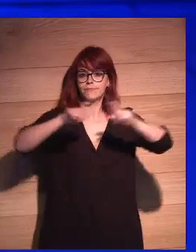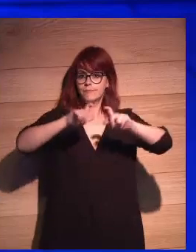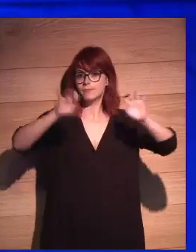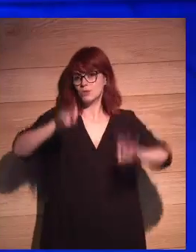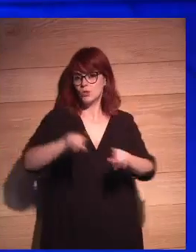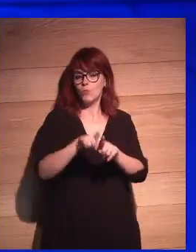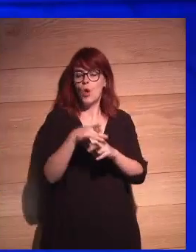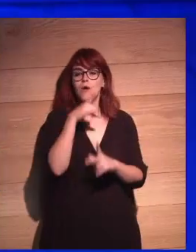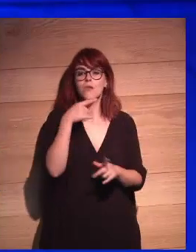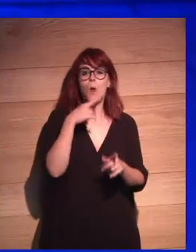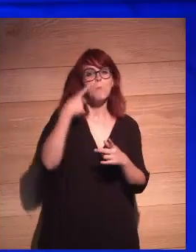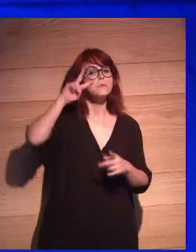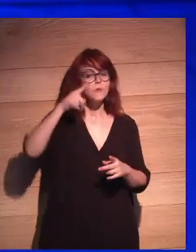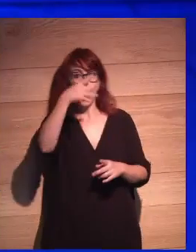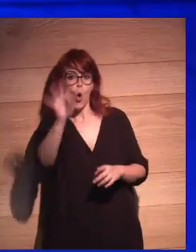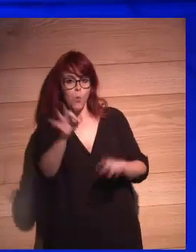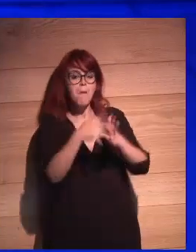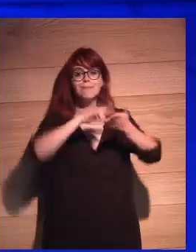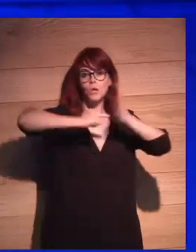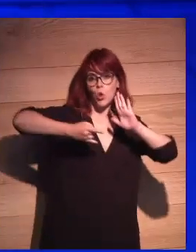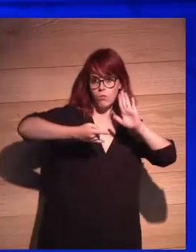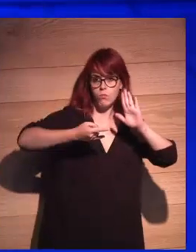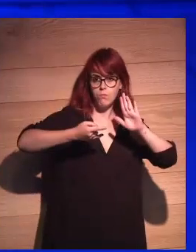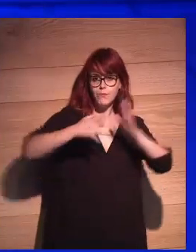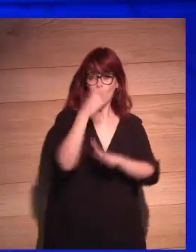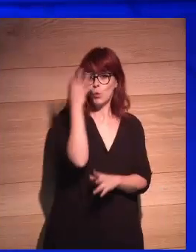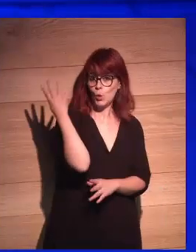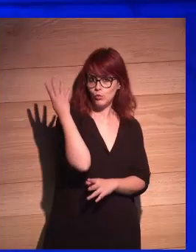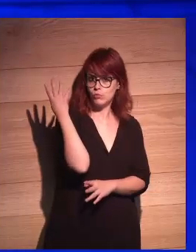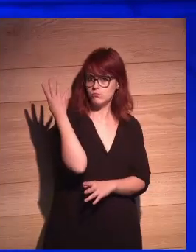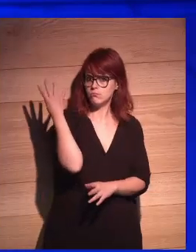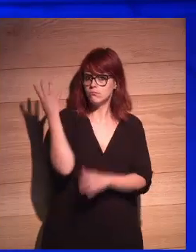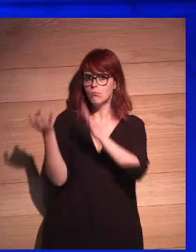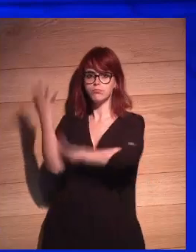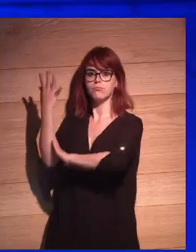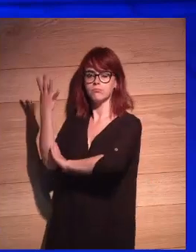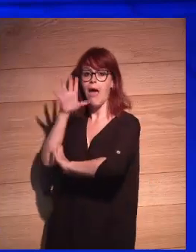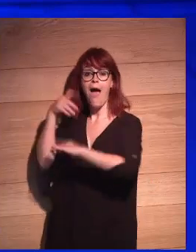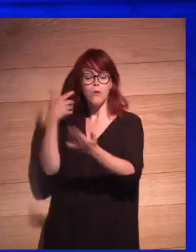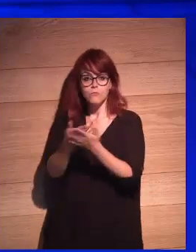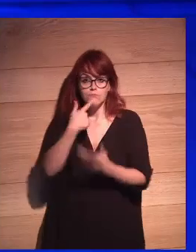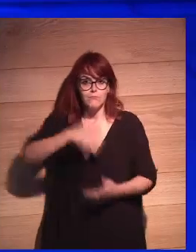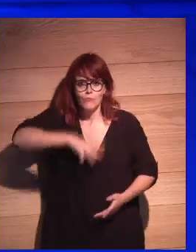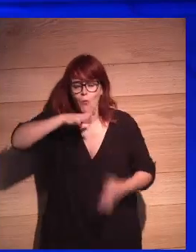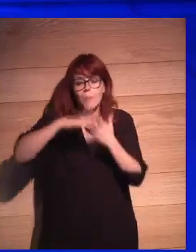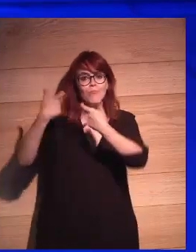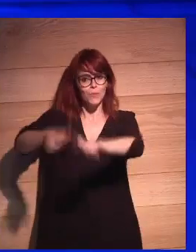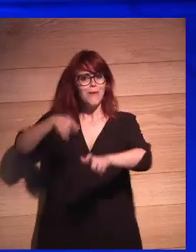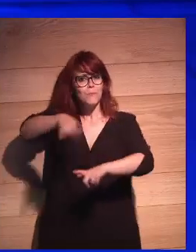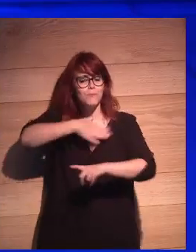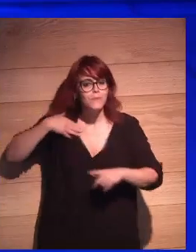with Repsol, we started working on the Y experiences with them. We started this 4 years back,